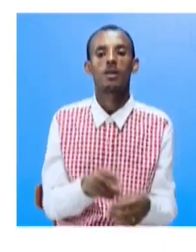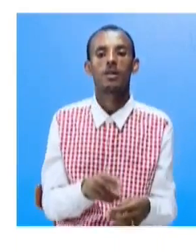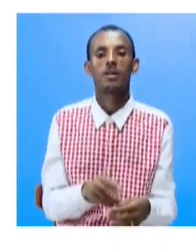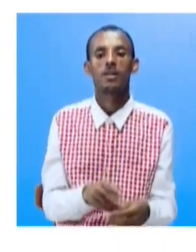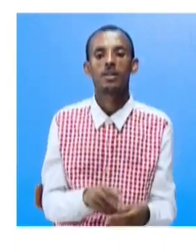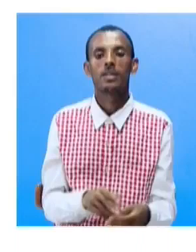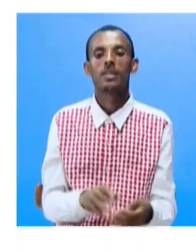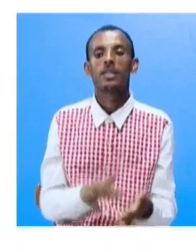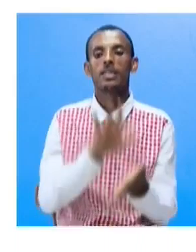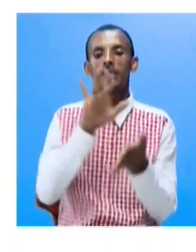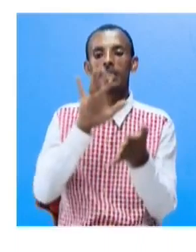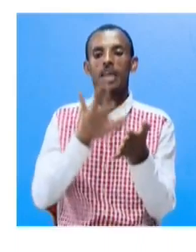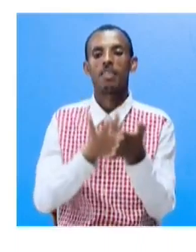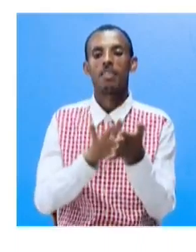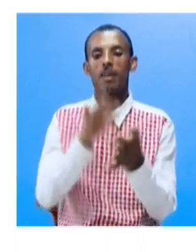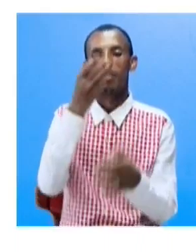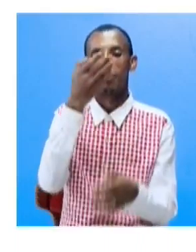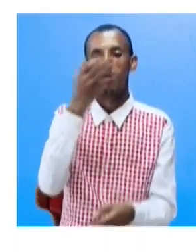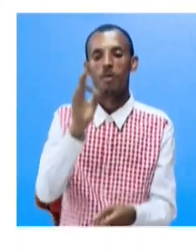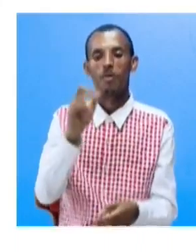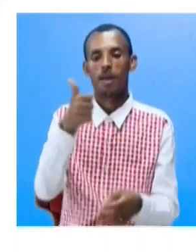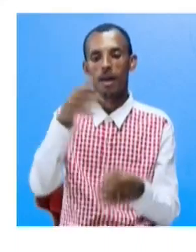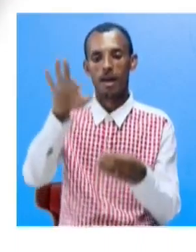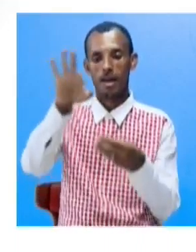center of a circle.